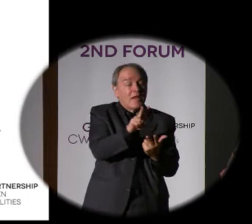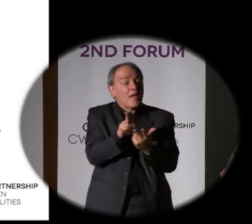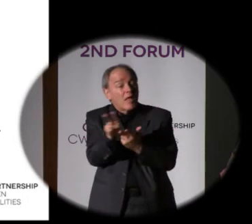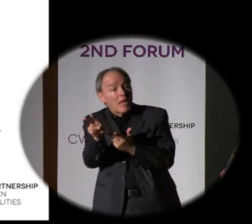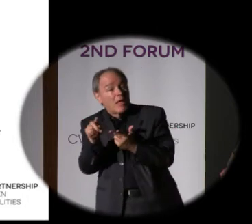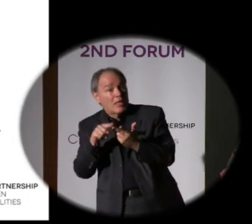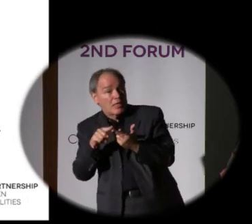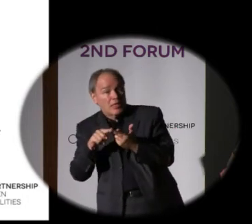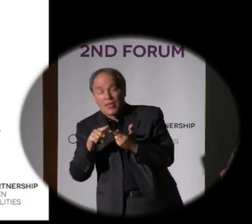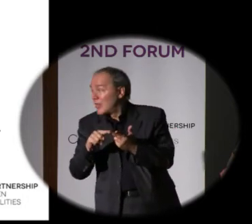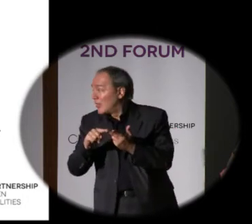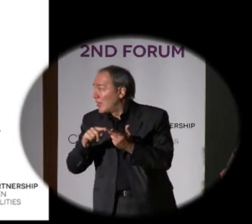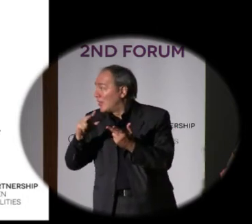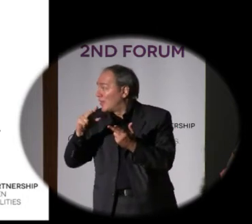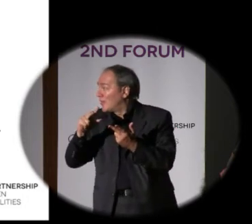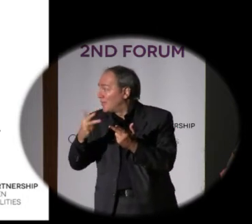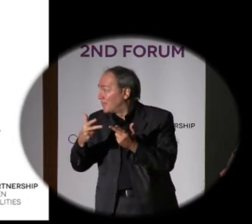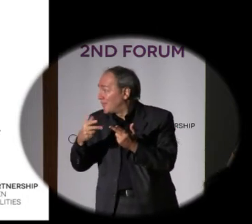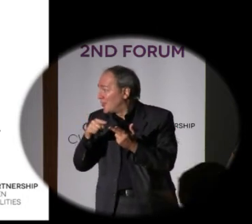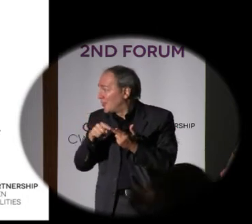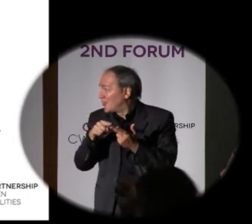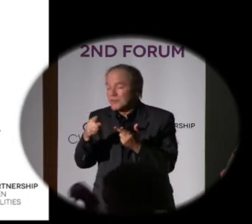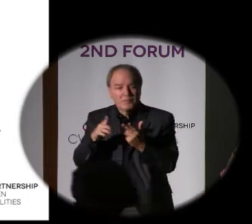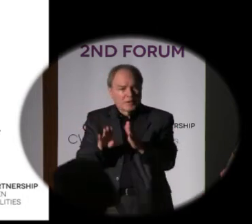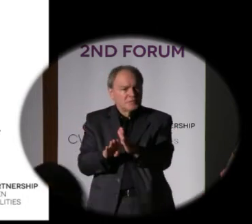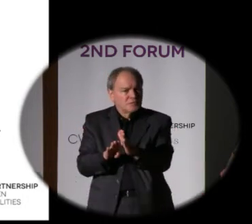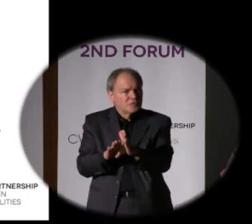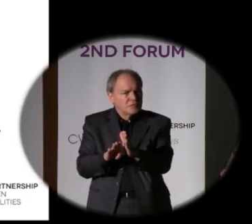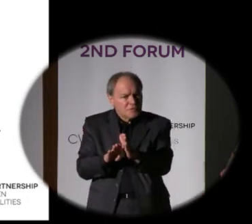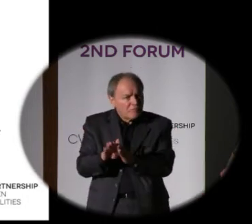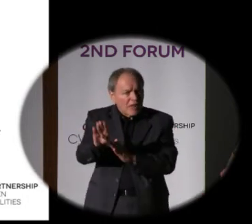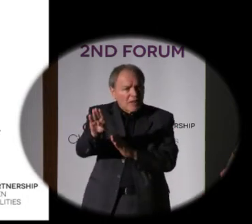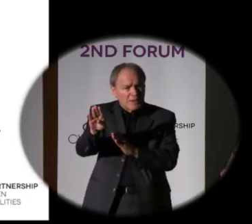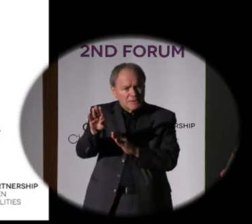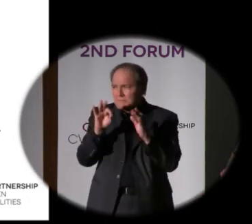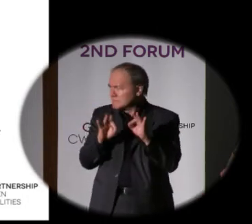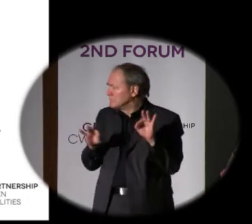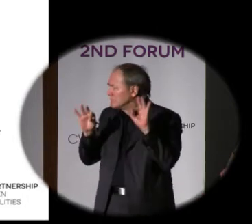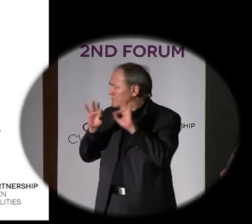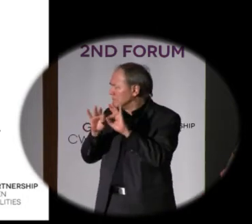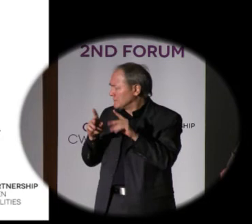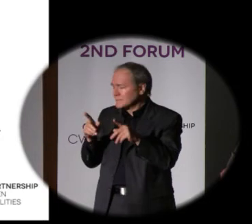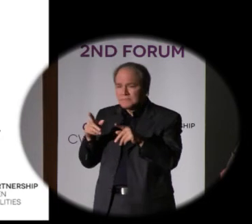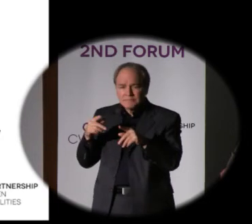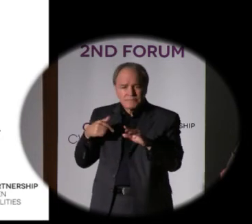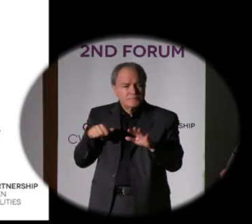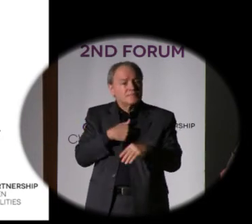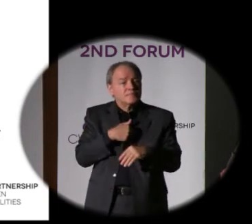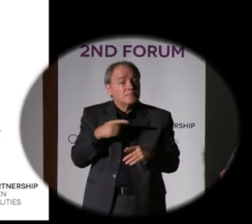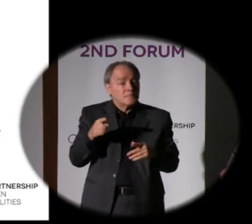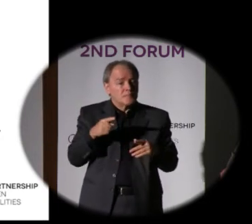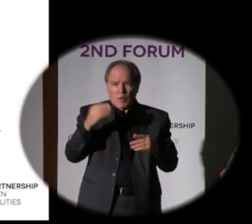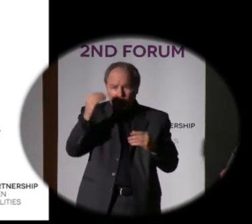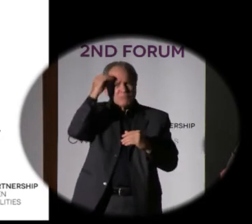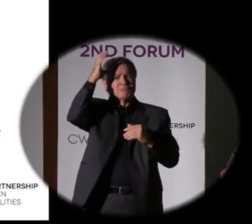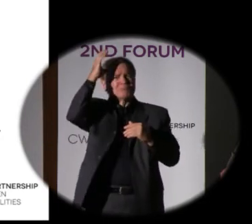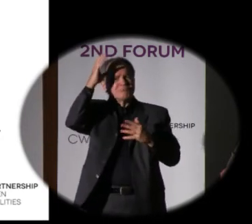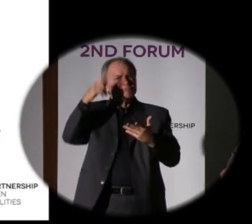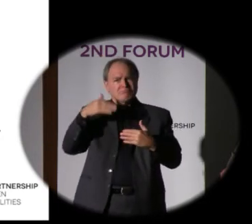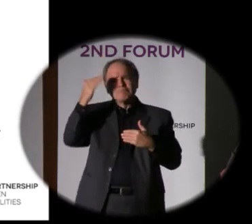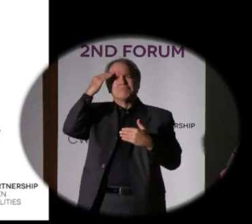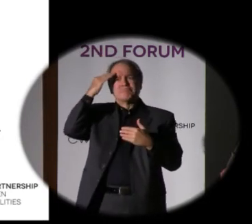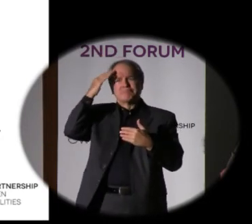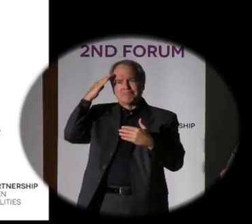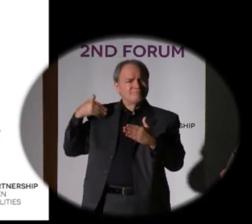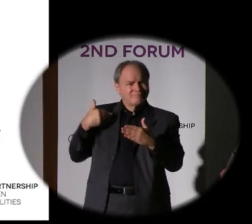orchestrated has to do with the fact that development matters. And our expertise in the youngest children, the first decade of